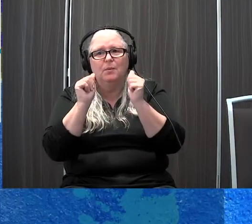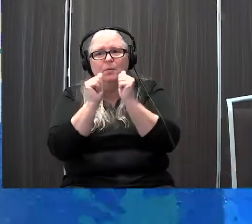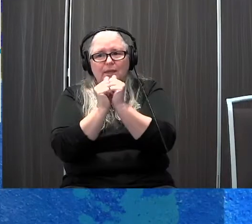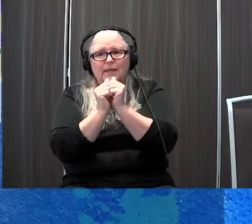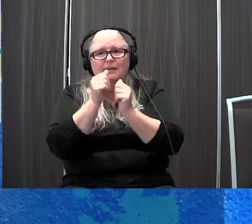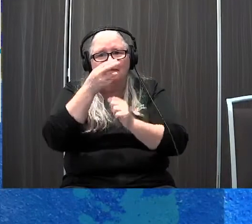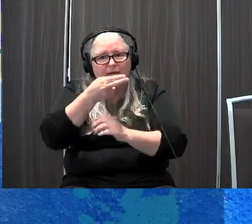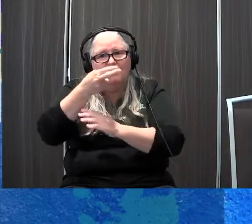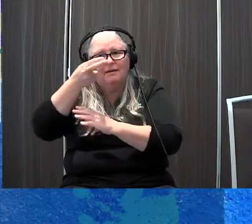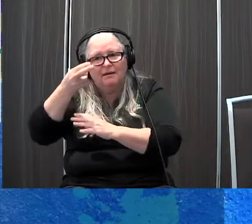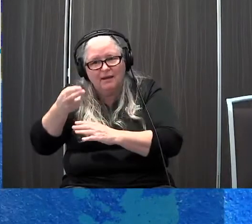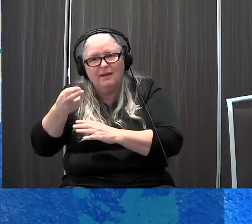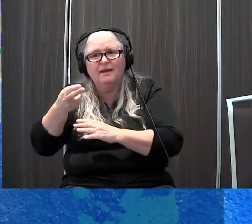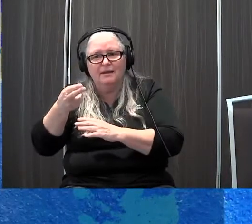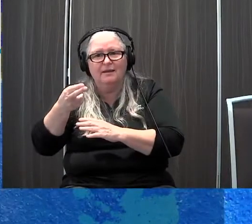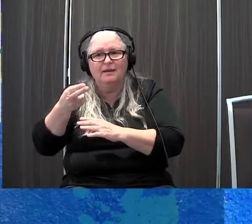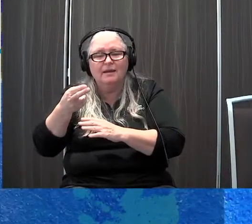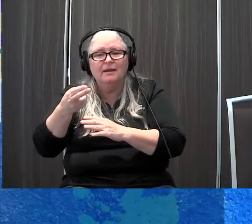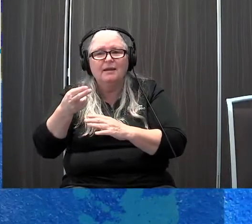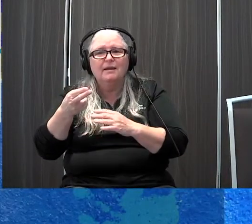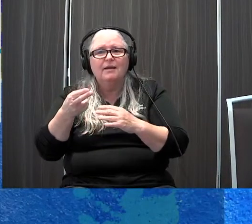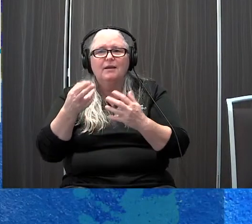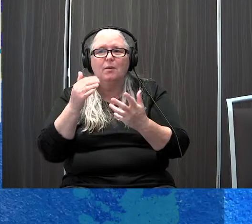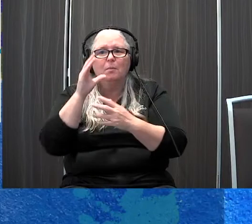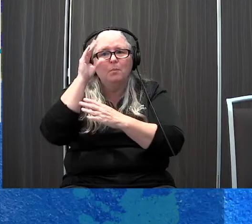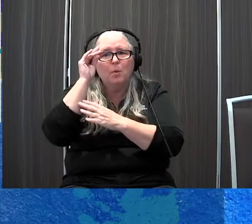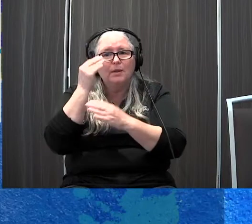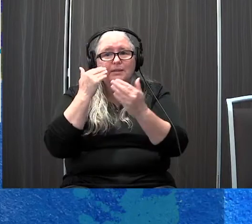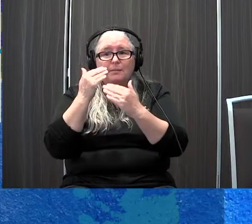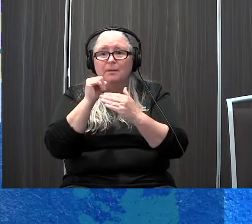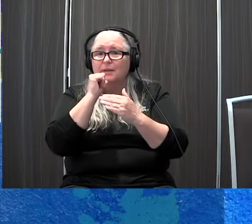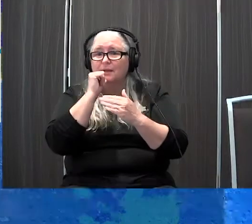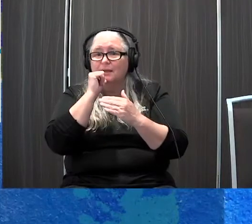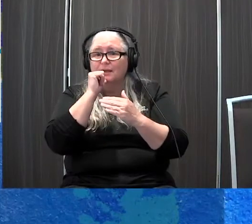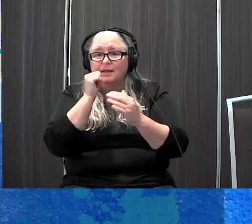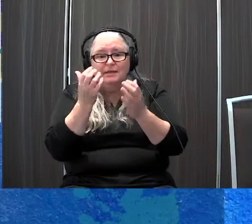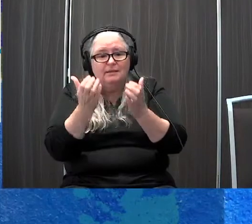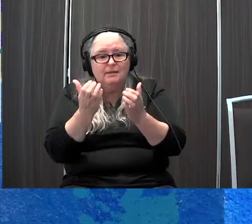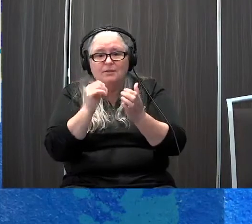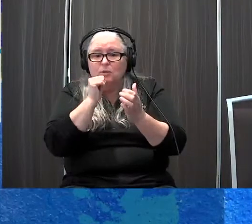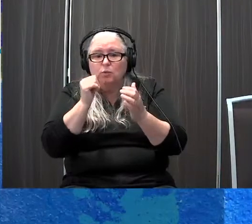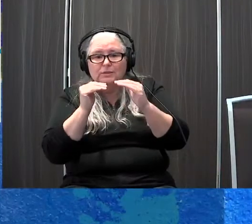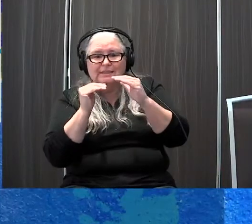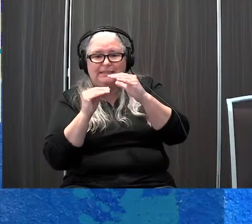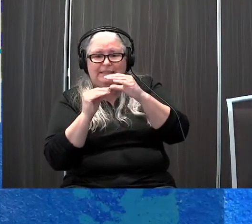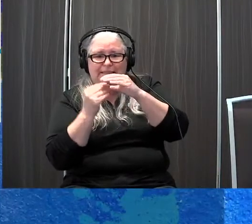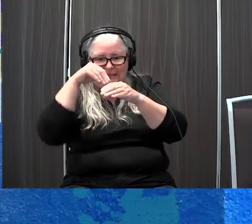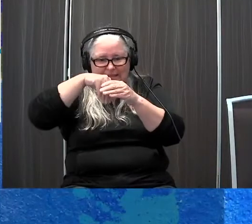hypogonadism may manifest as follows. So at birth, boys may have undescended testicles or a very small